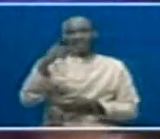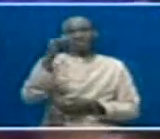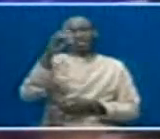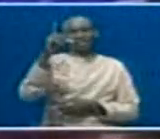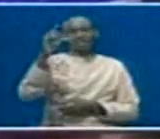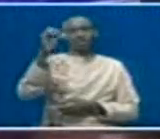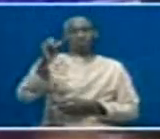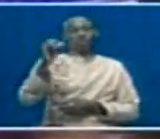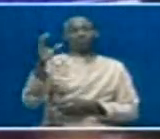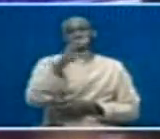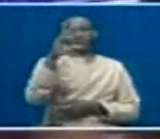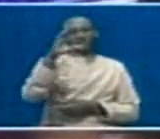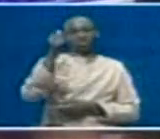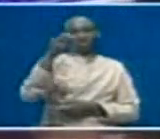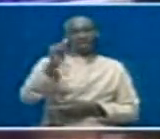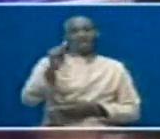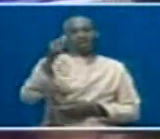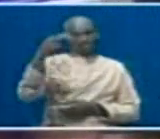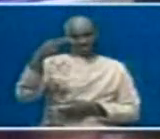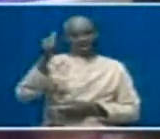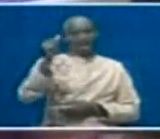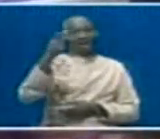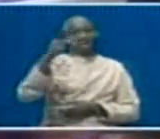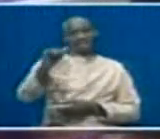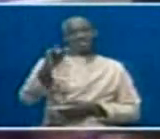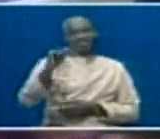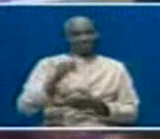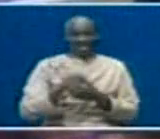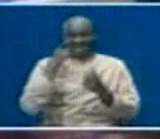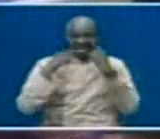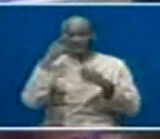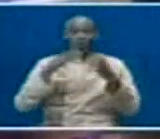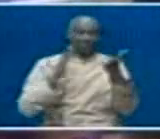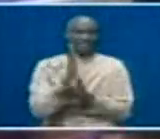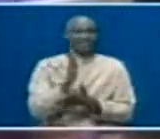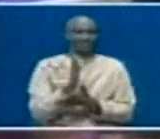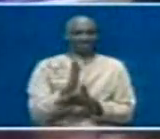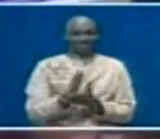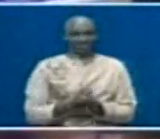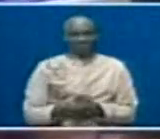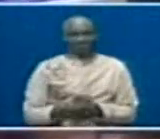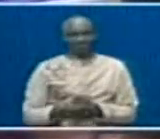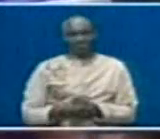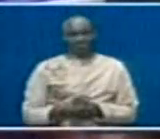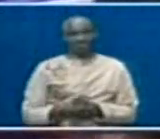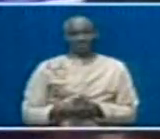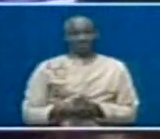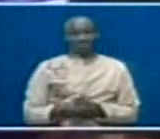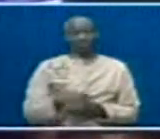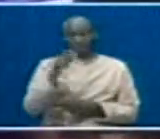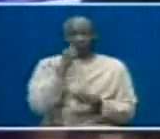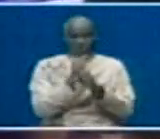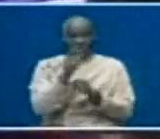Haki. Kabisa. Do you remember that? Yeah. Yeah. I did this play in my O-level KCSE. Yeah. That's what Bernard says, rest in peace. Yeah, he did